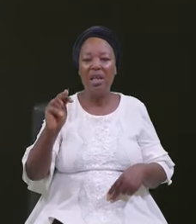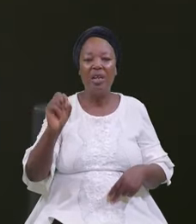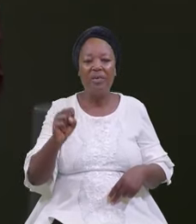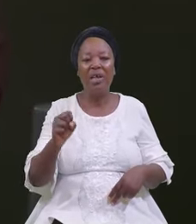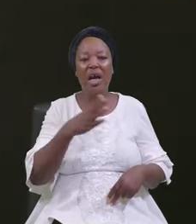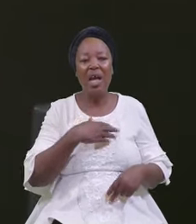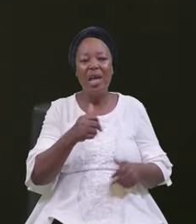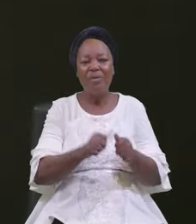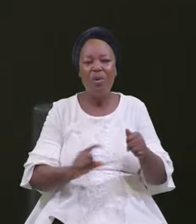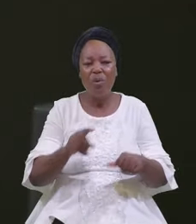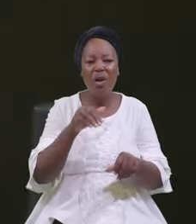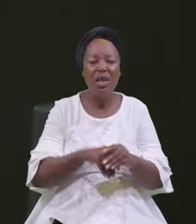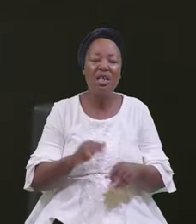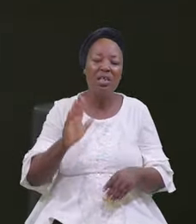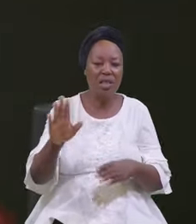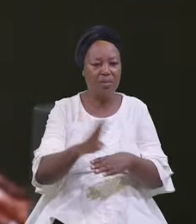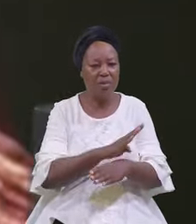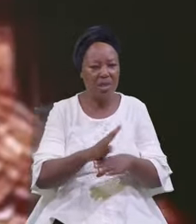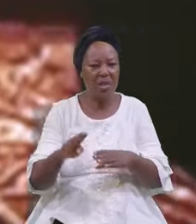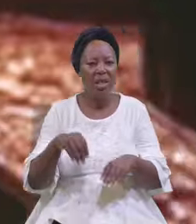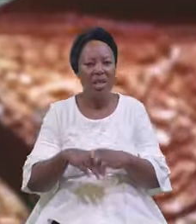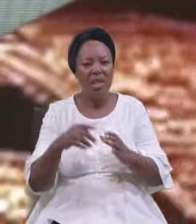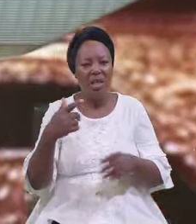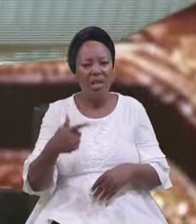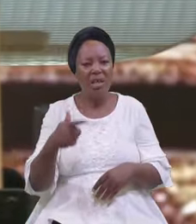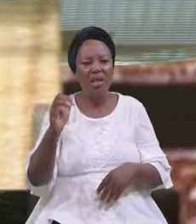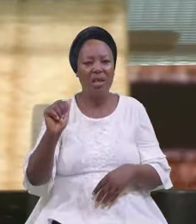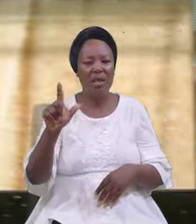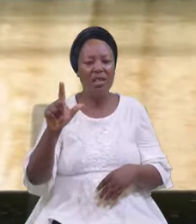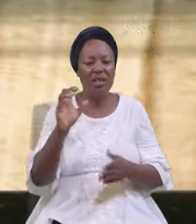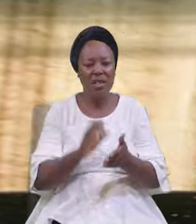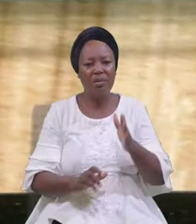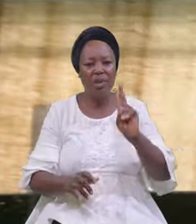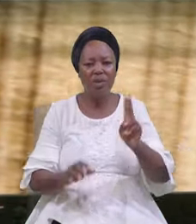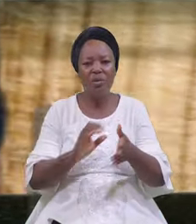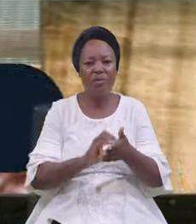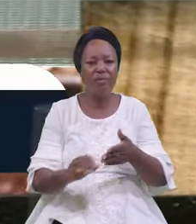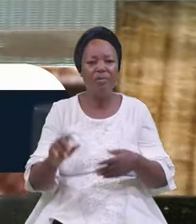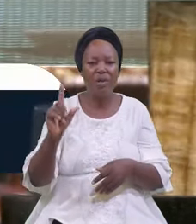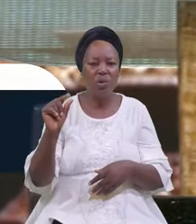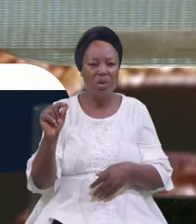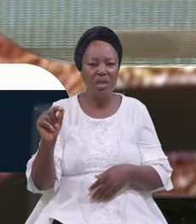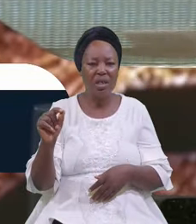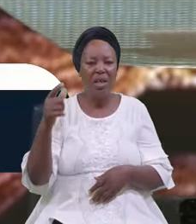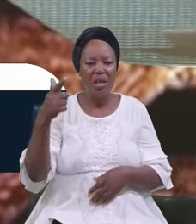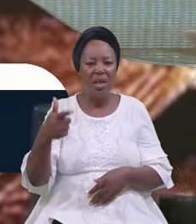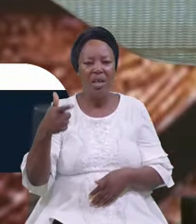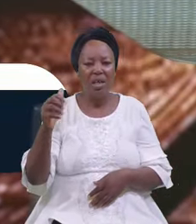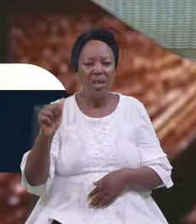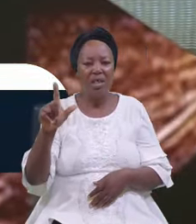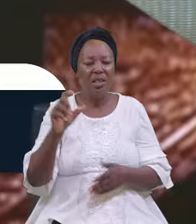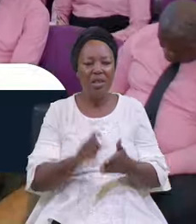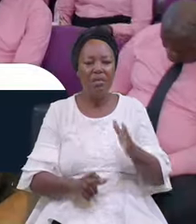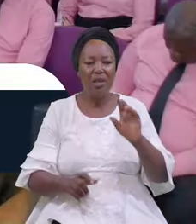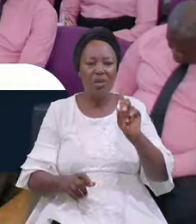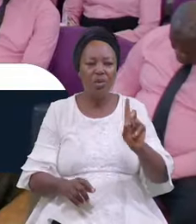his business. In Galatians chapter 2, reading from verse 20, Galatians chapter 2, verse 20,